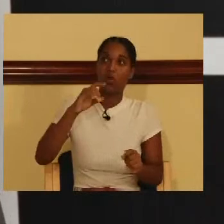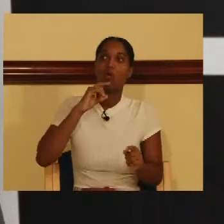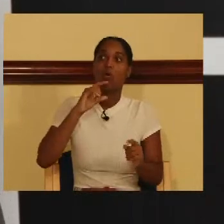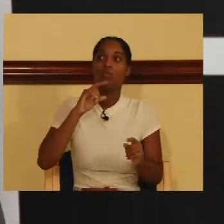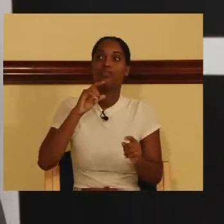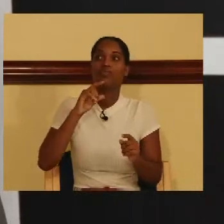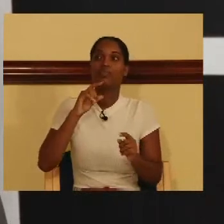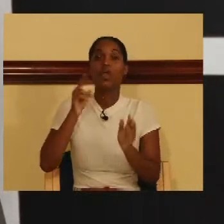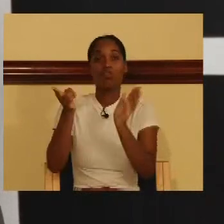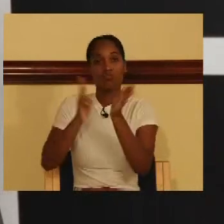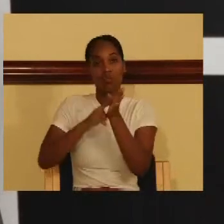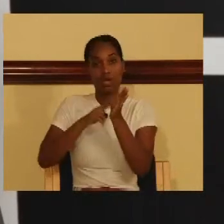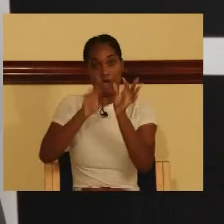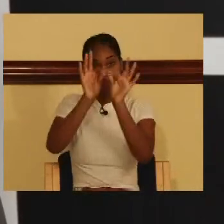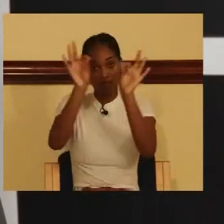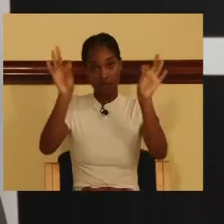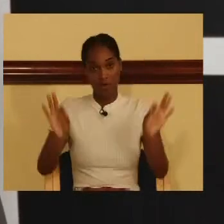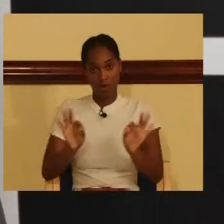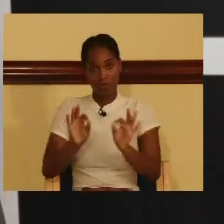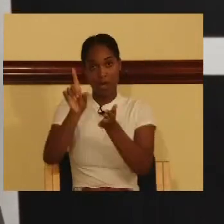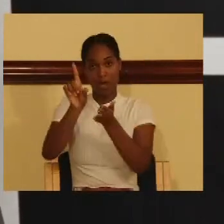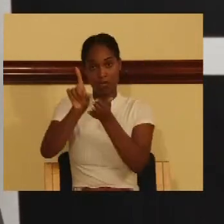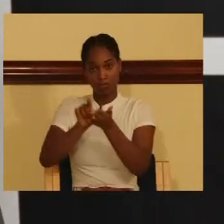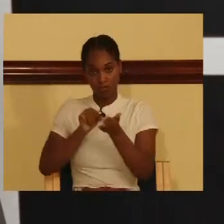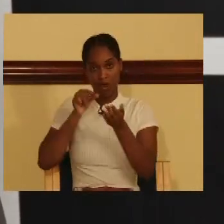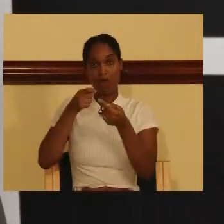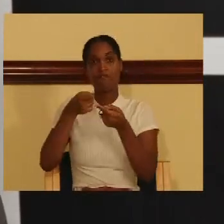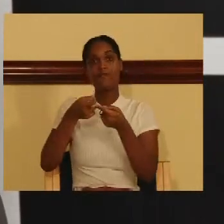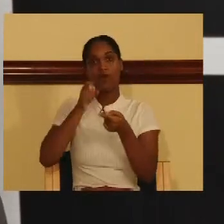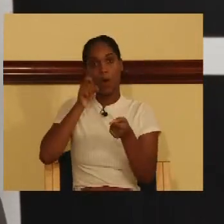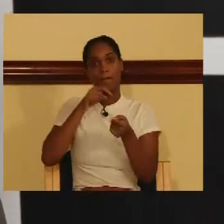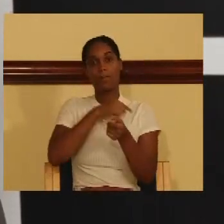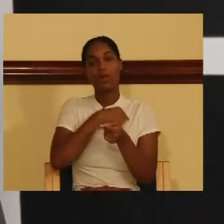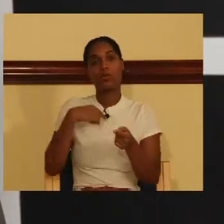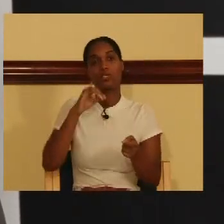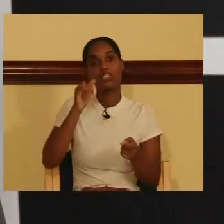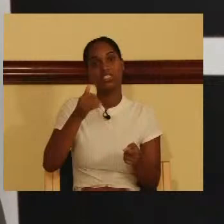our registration forms from our website,